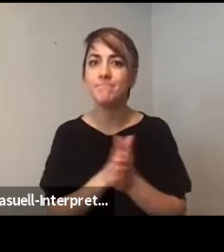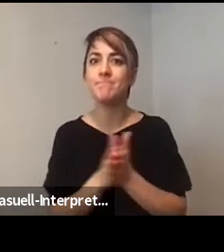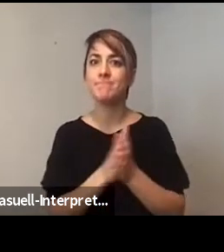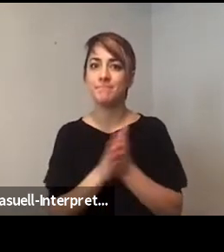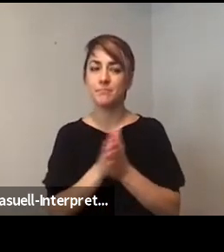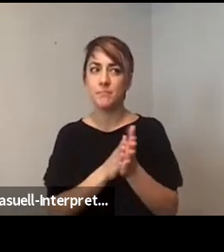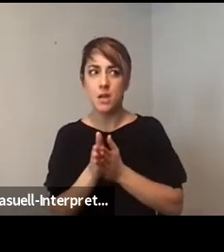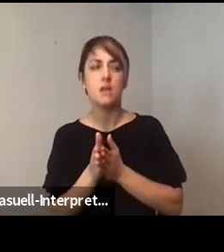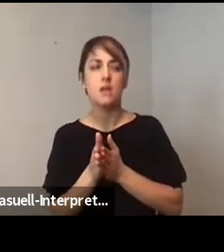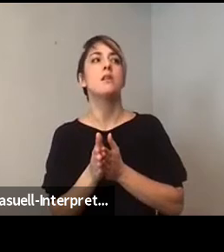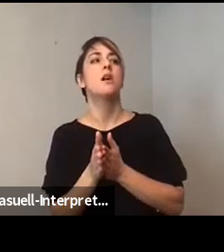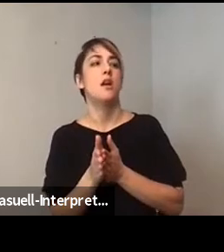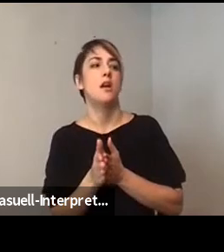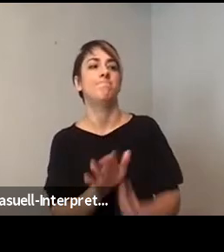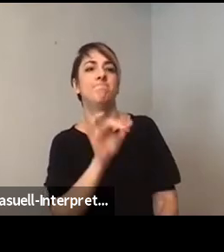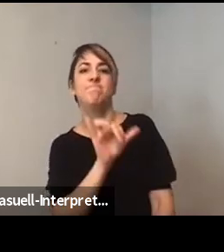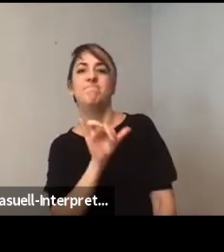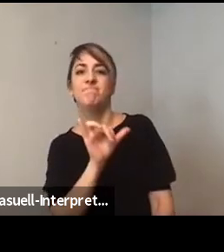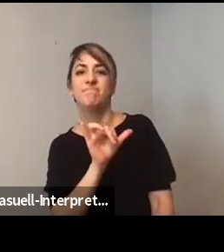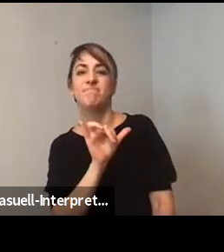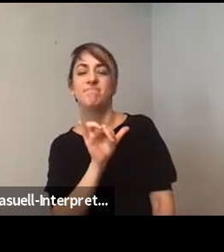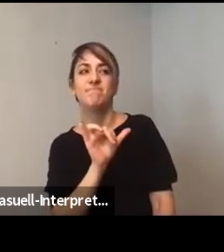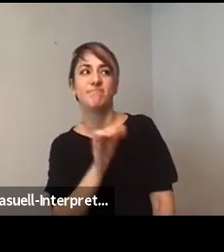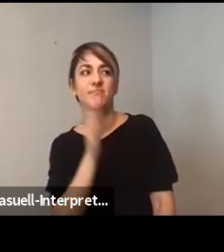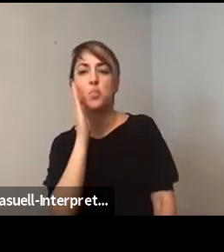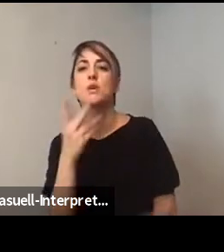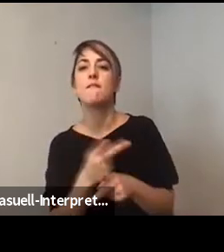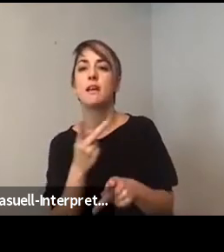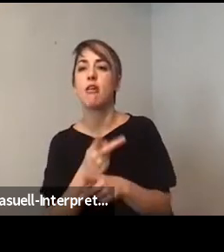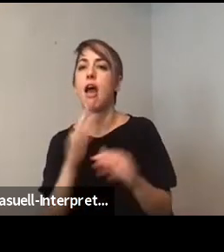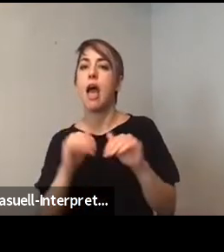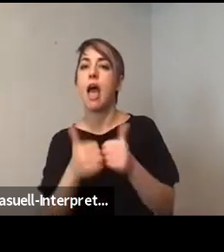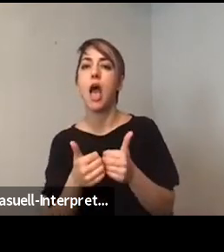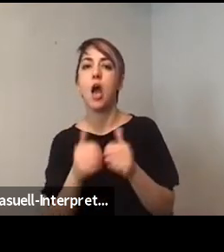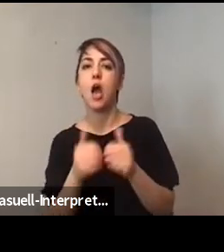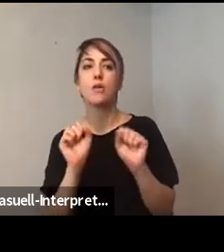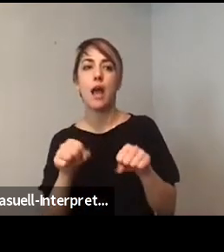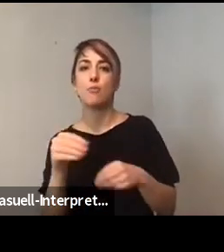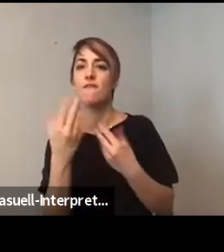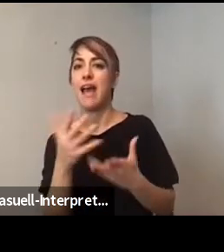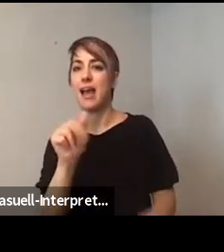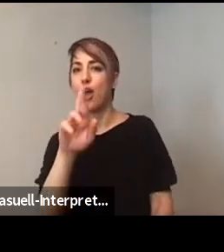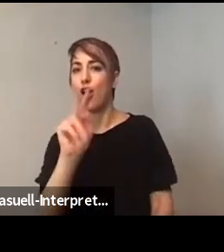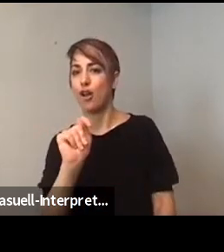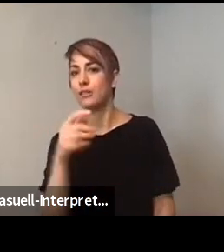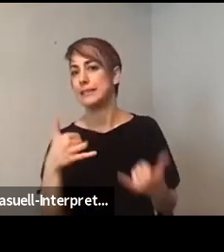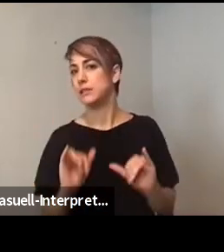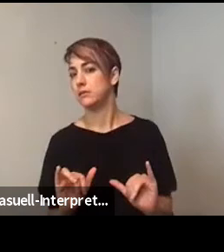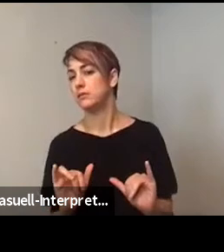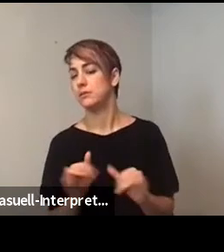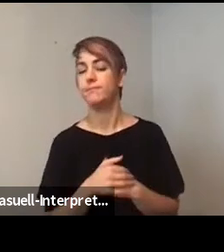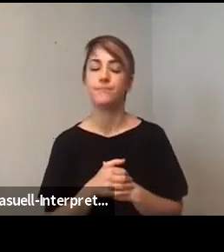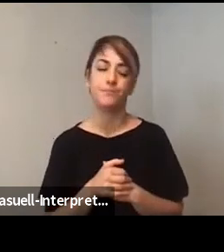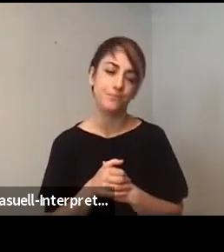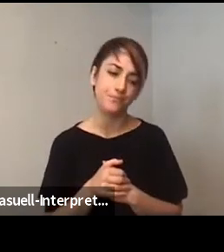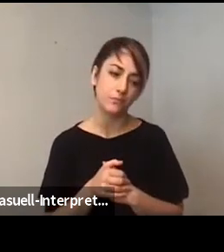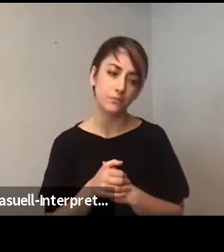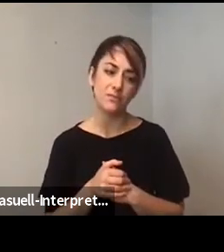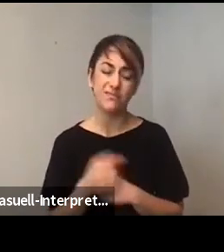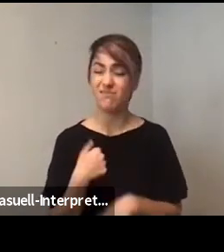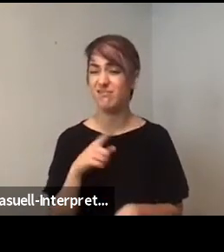way for us to bring communities together through you know, live performance somehow. And I have to agree with